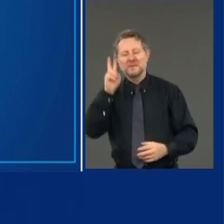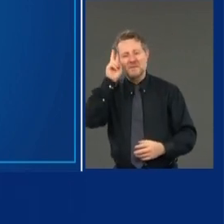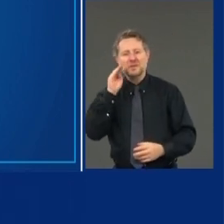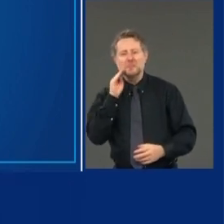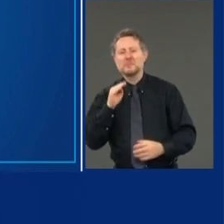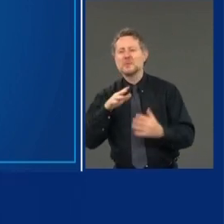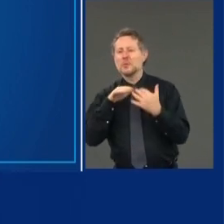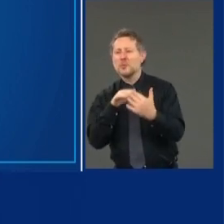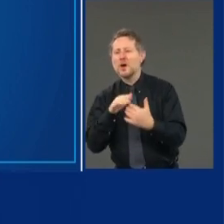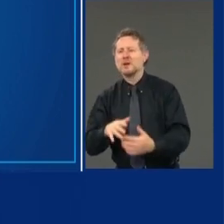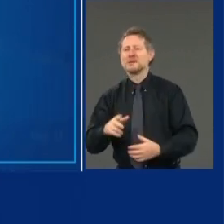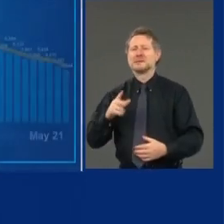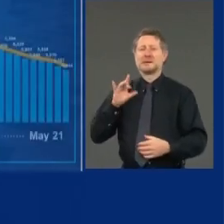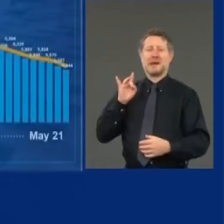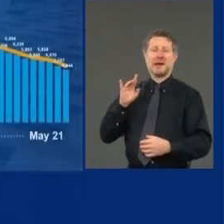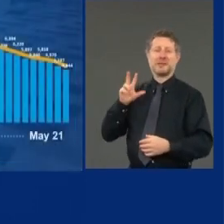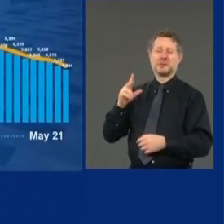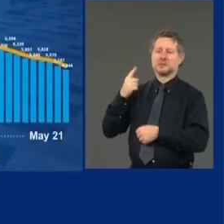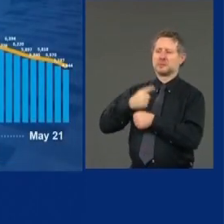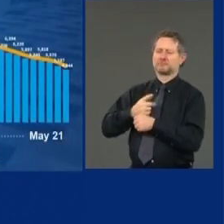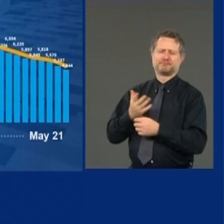it's nothing, tour of duty.